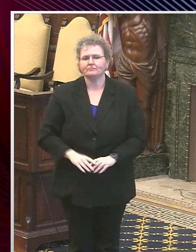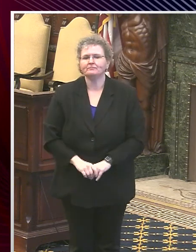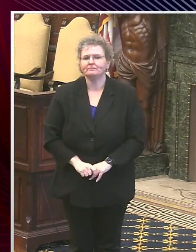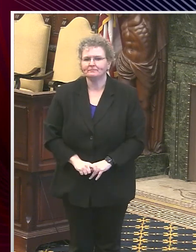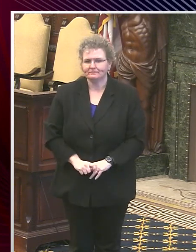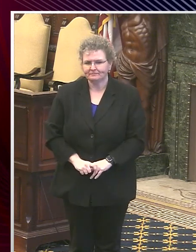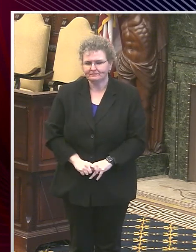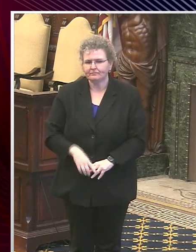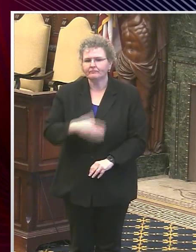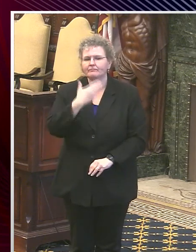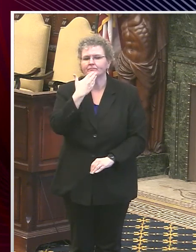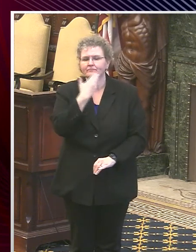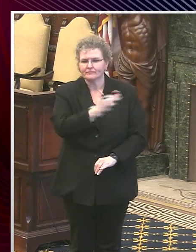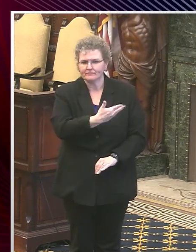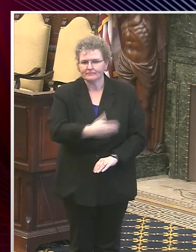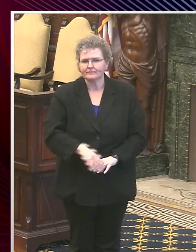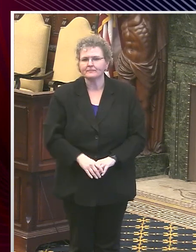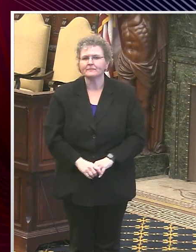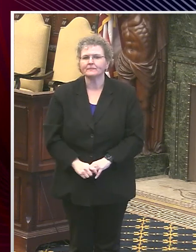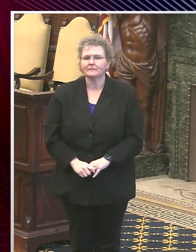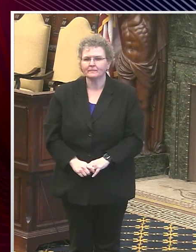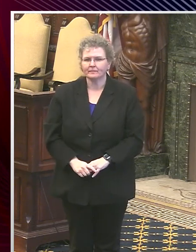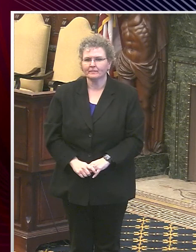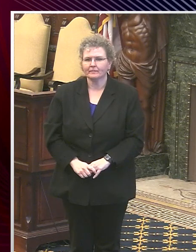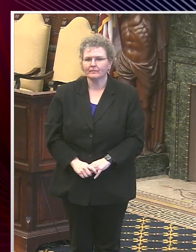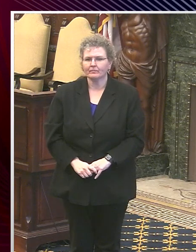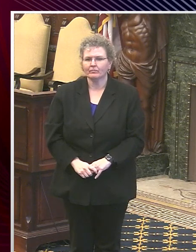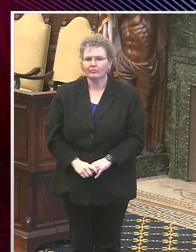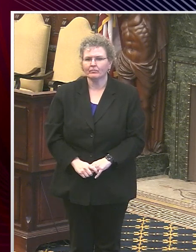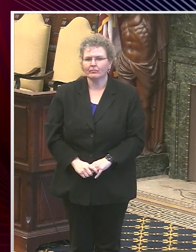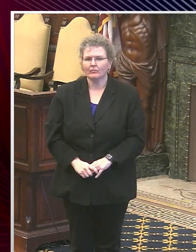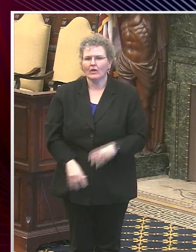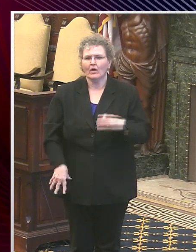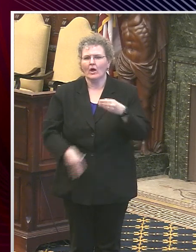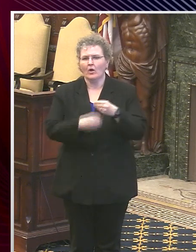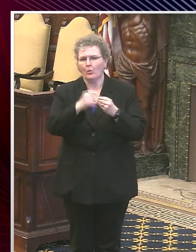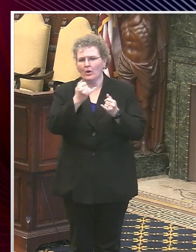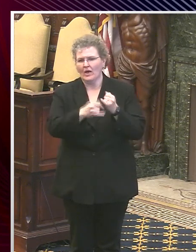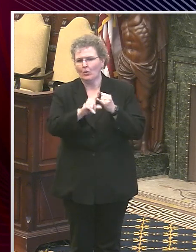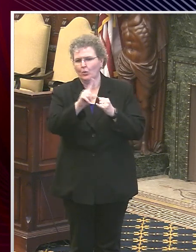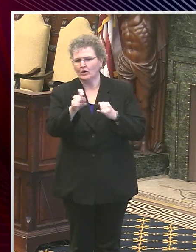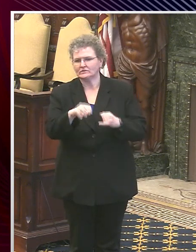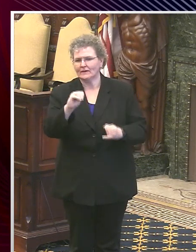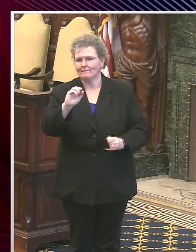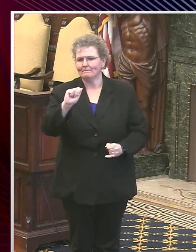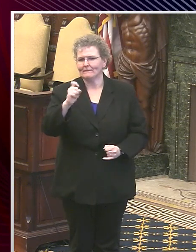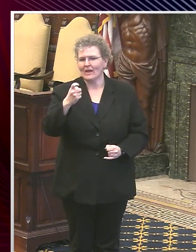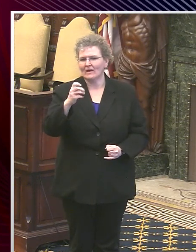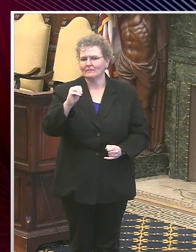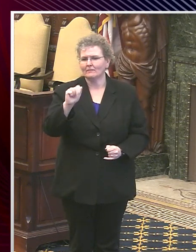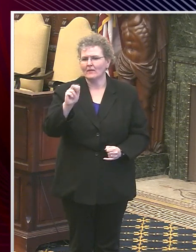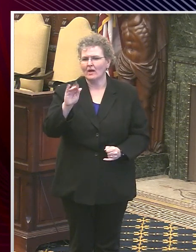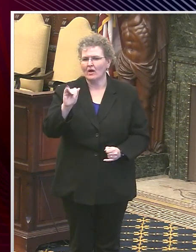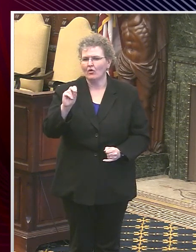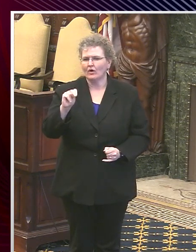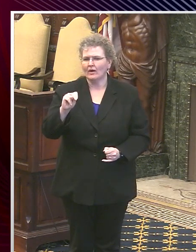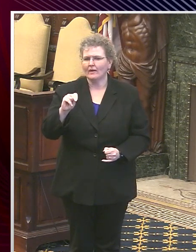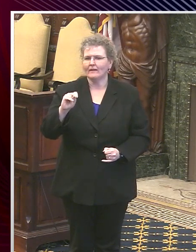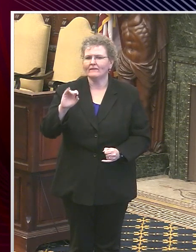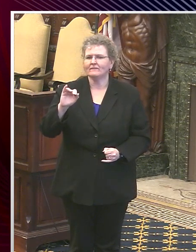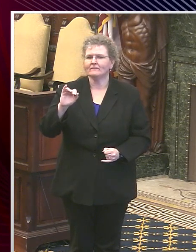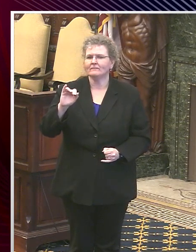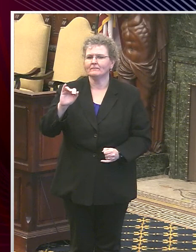right. I want to squeeze in one last question. Max Marin of Billy Penn was